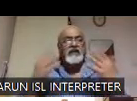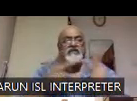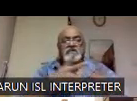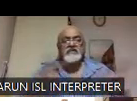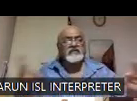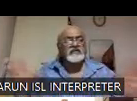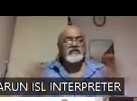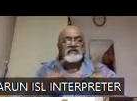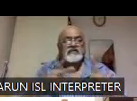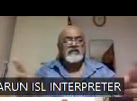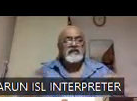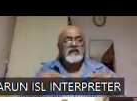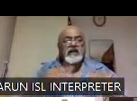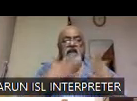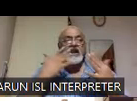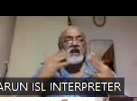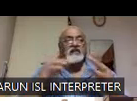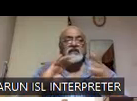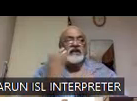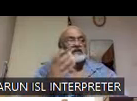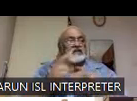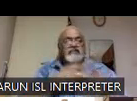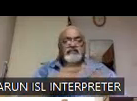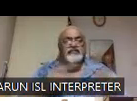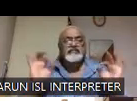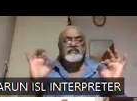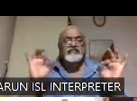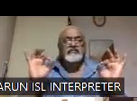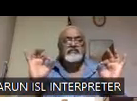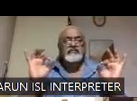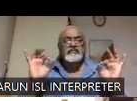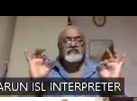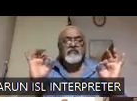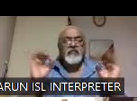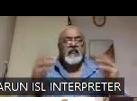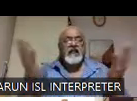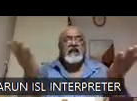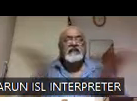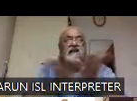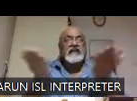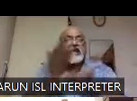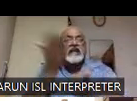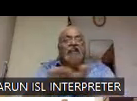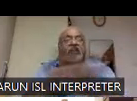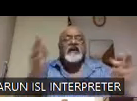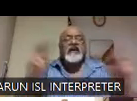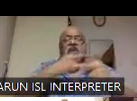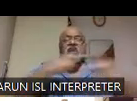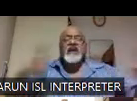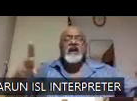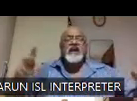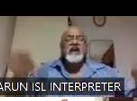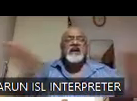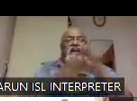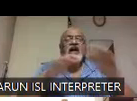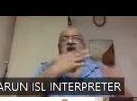about race and culture. Okay? So intersectionality comes into being when we go beyond